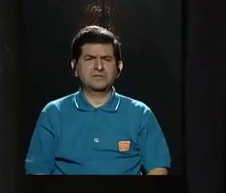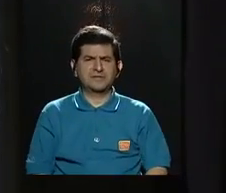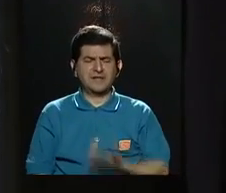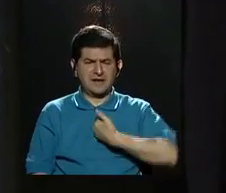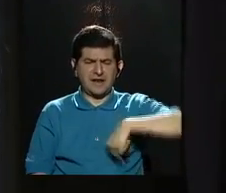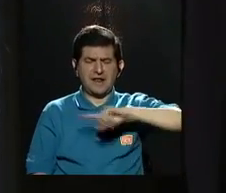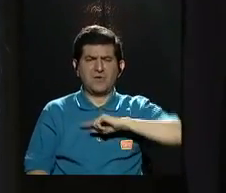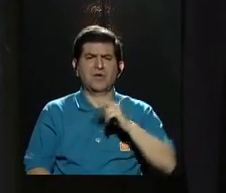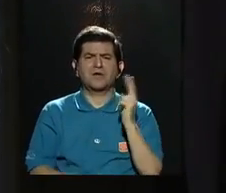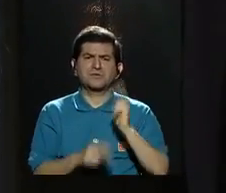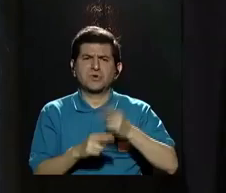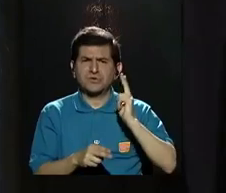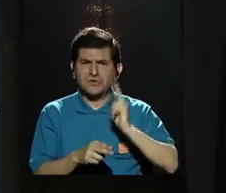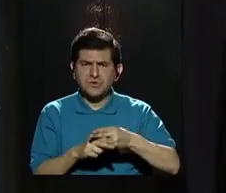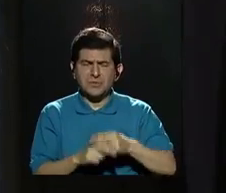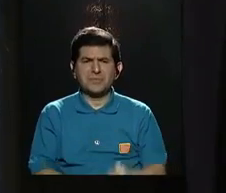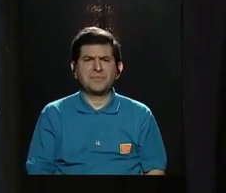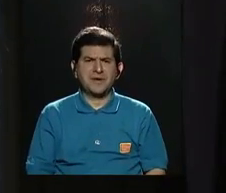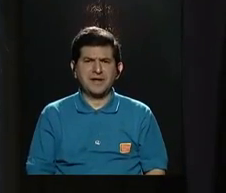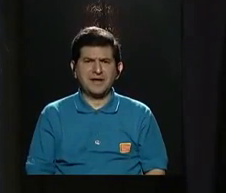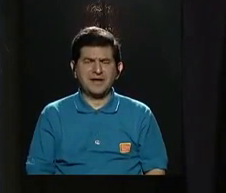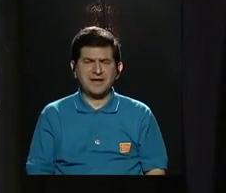prison industrial complex.